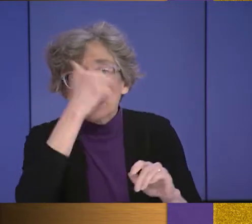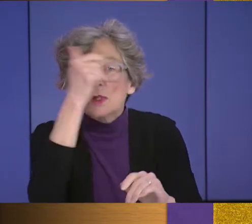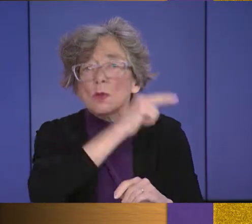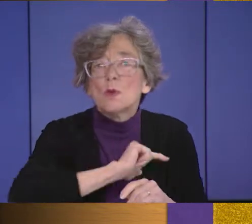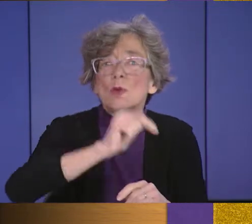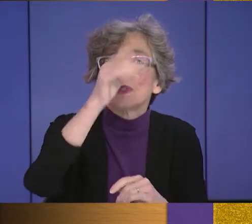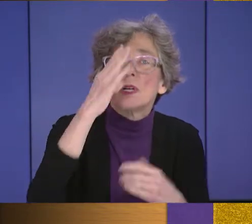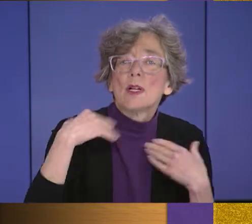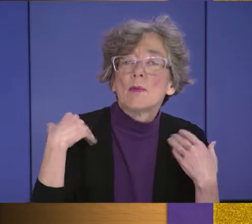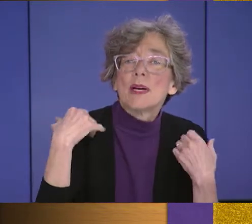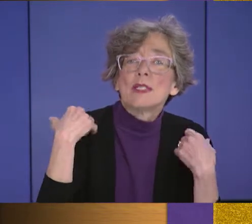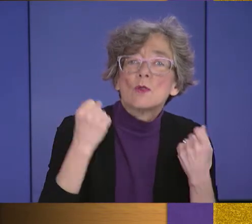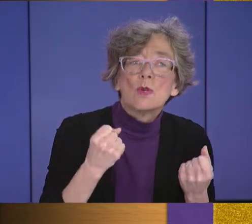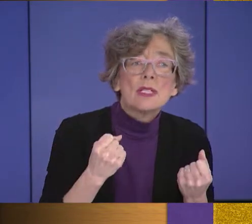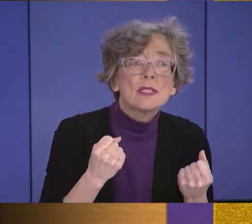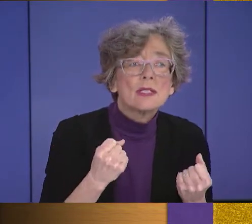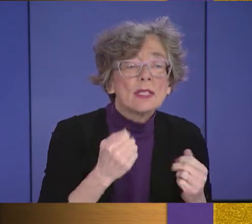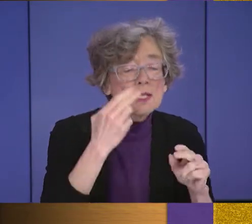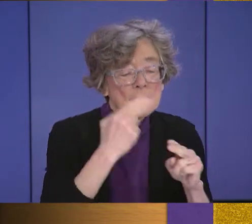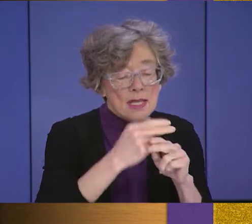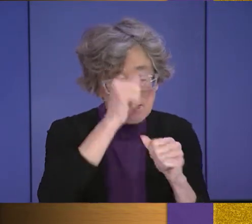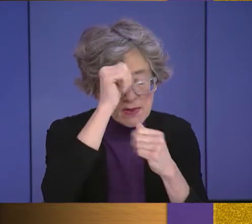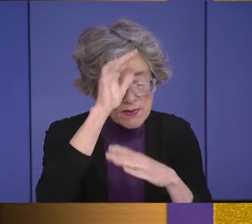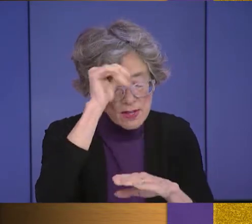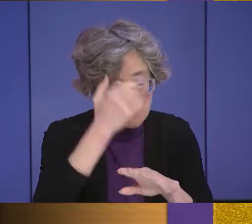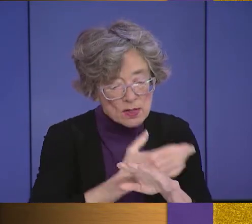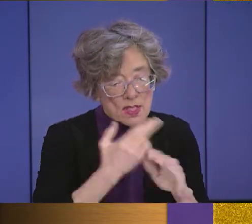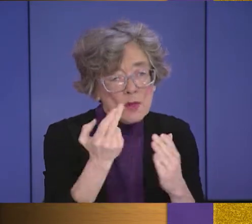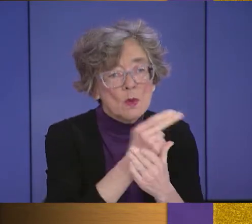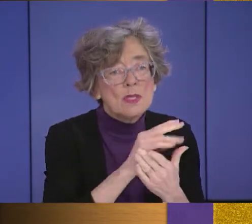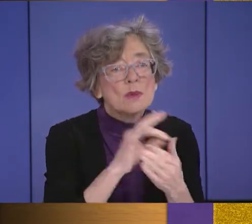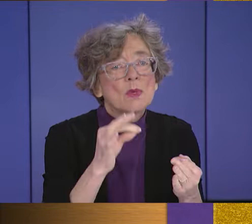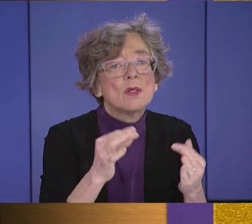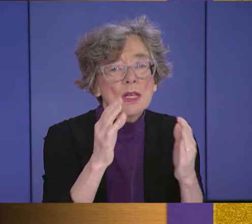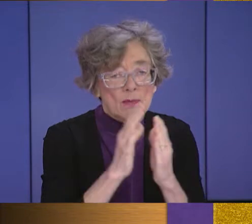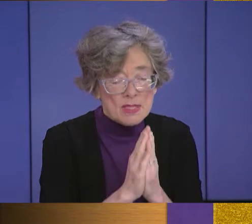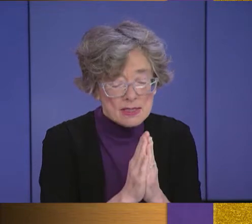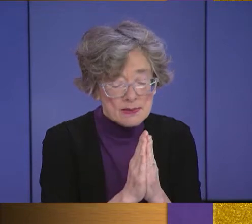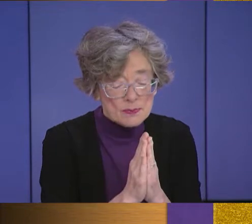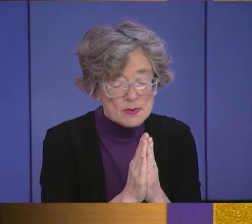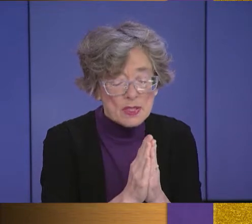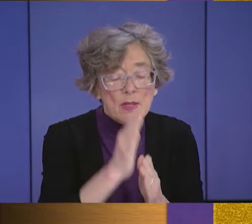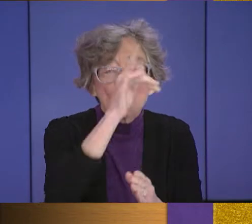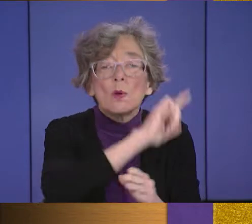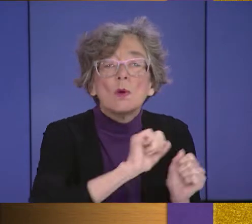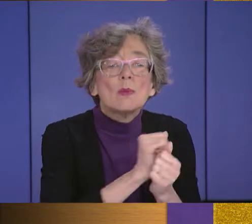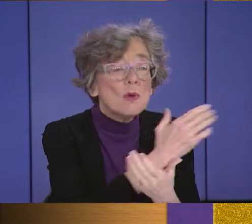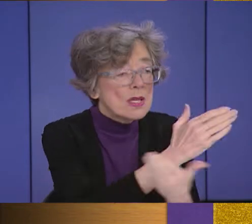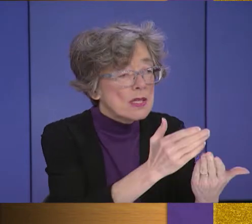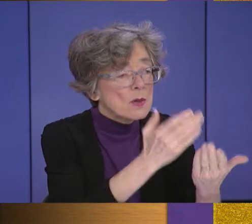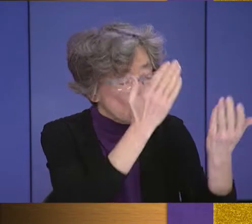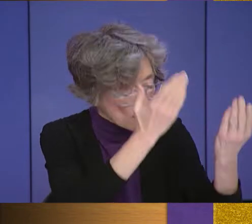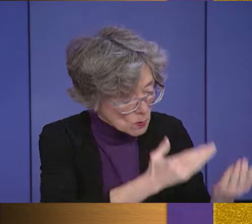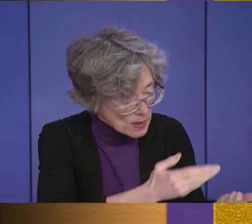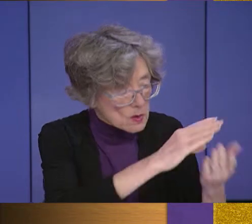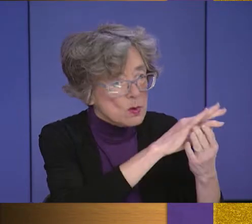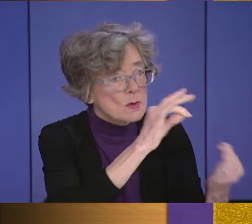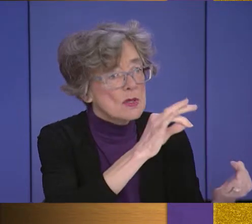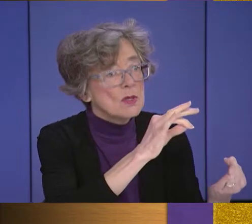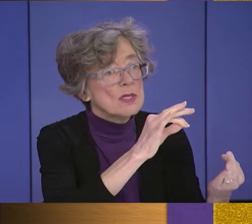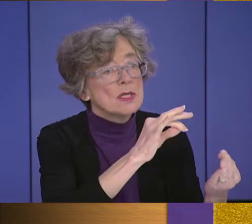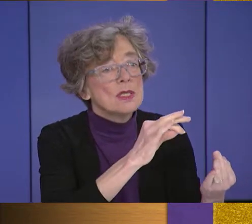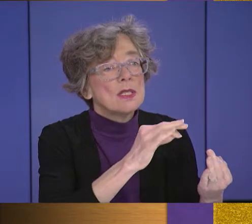are my strength. In the name of the Father, and of the Son, and of the Holy Spirit. Amen. The Lord be with you. And with your